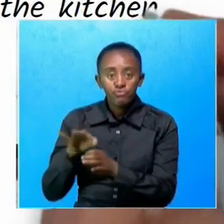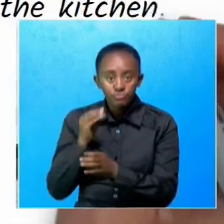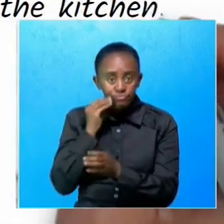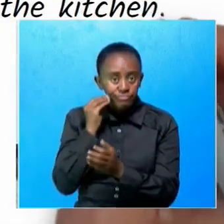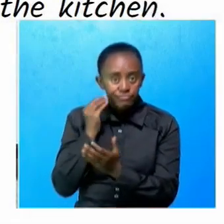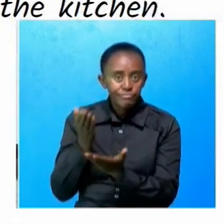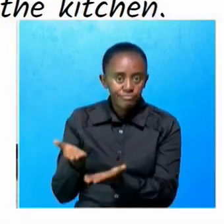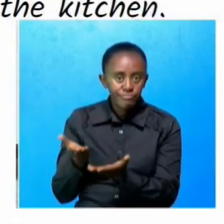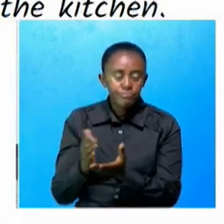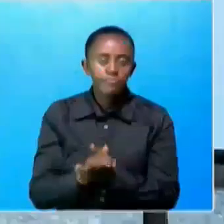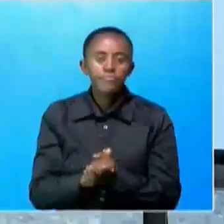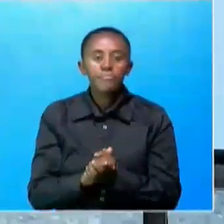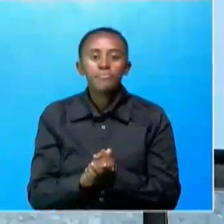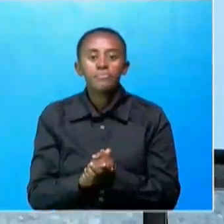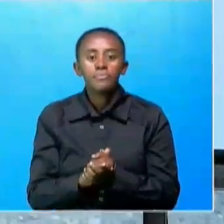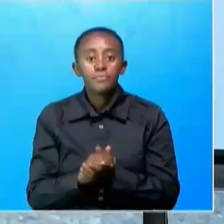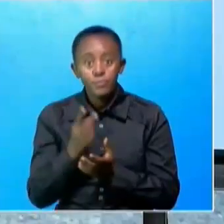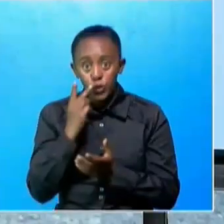You see?